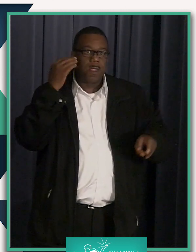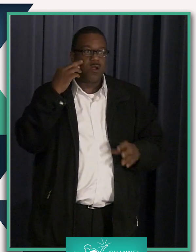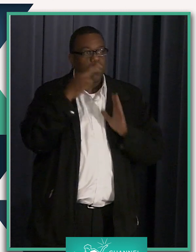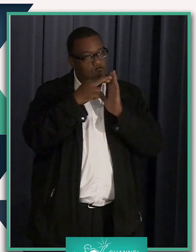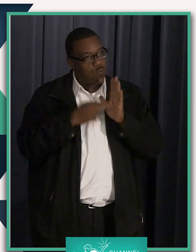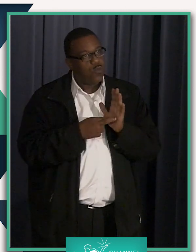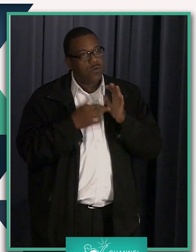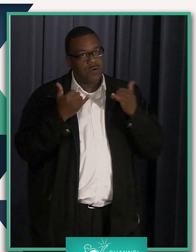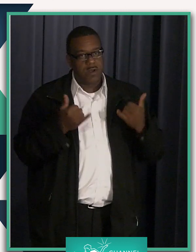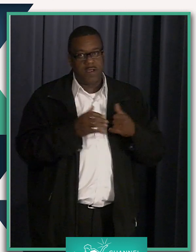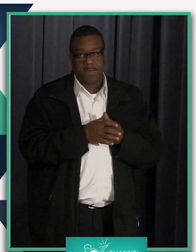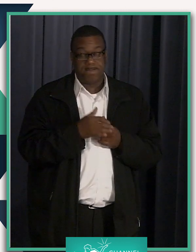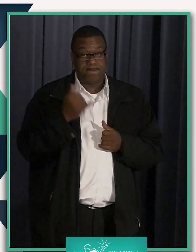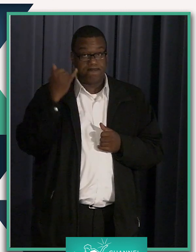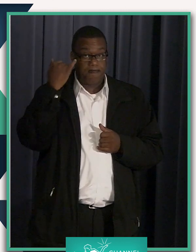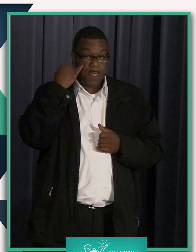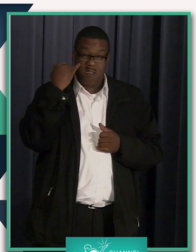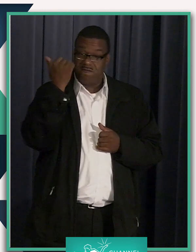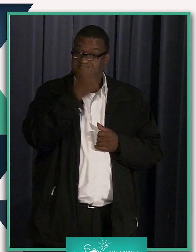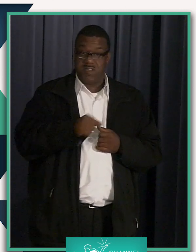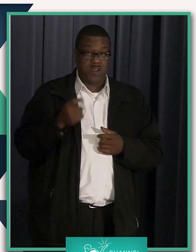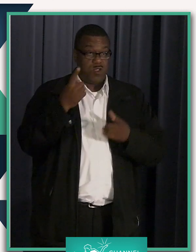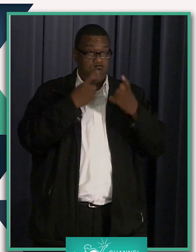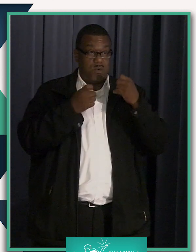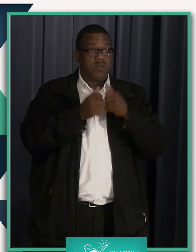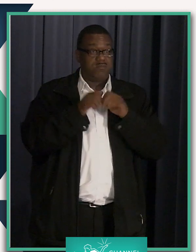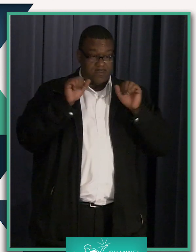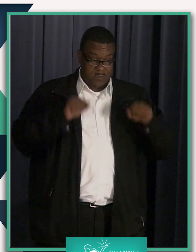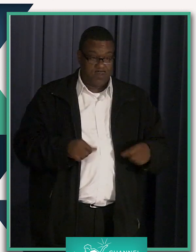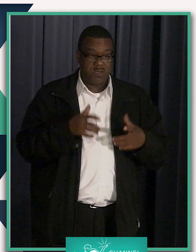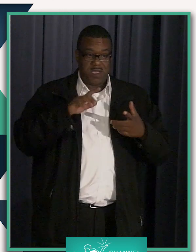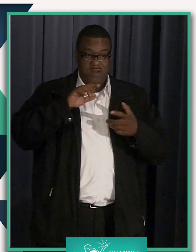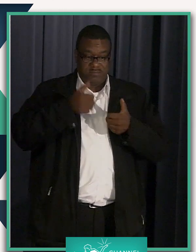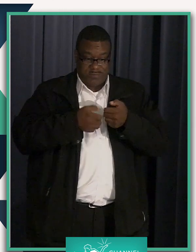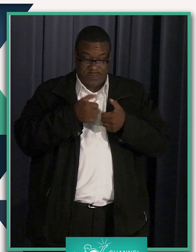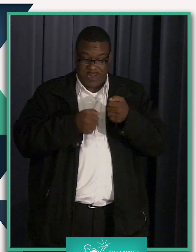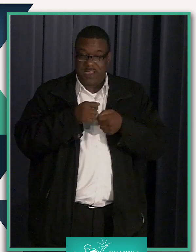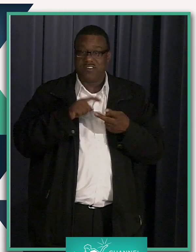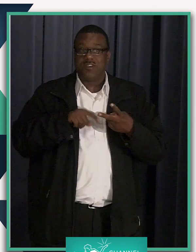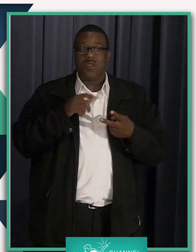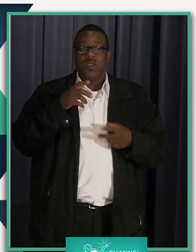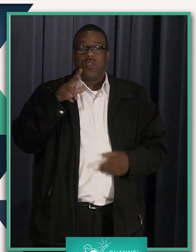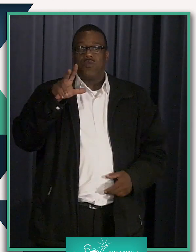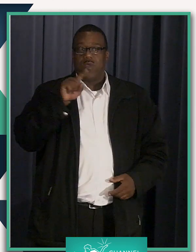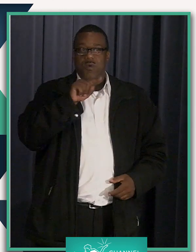And so, if you've got a question, you can text it to